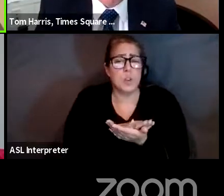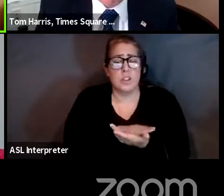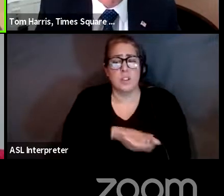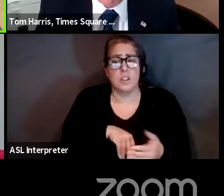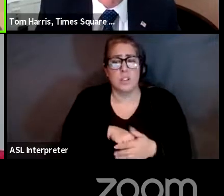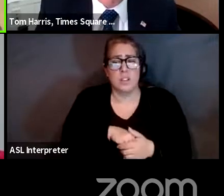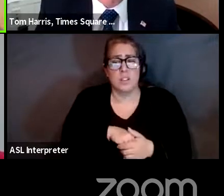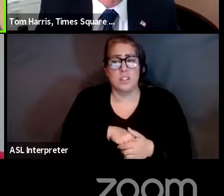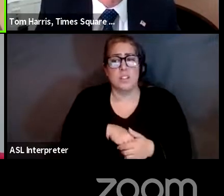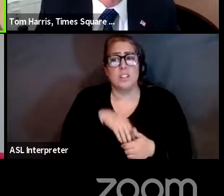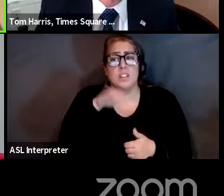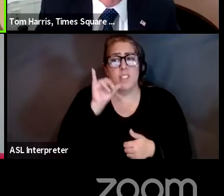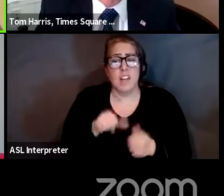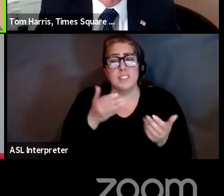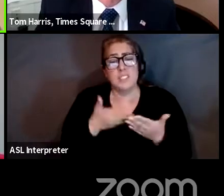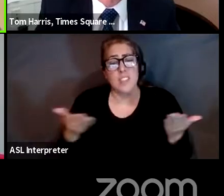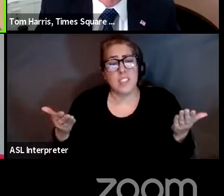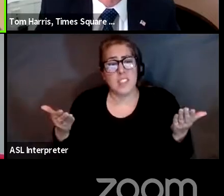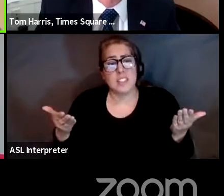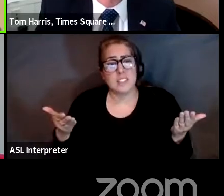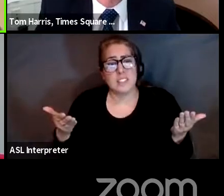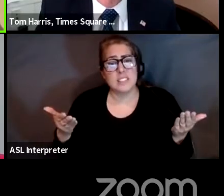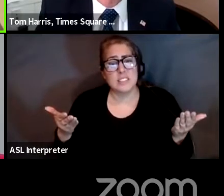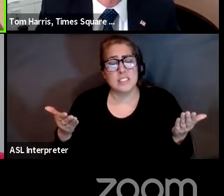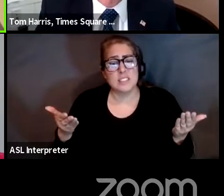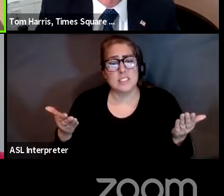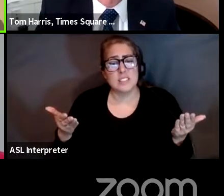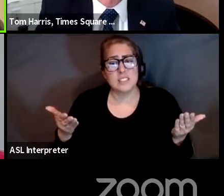And these are the things that